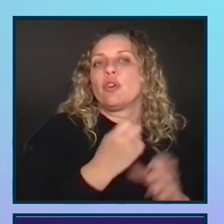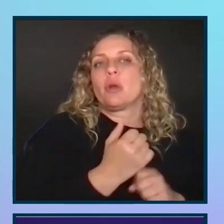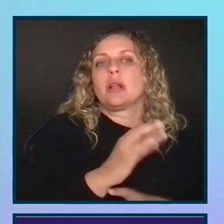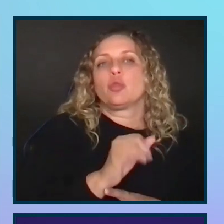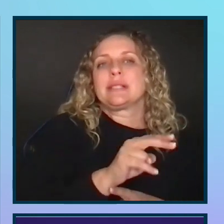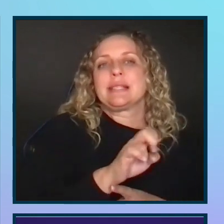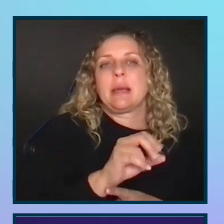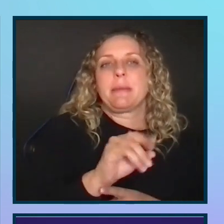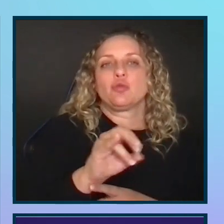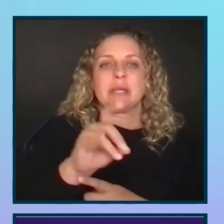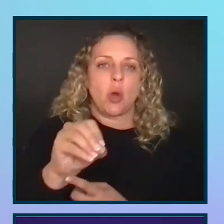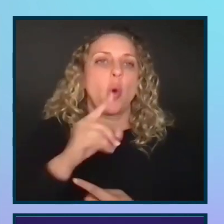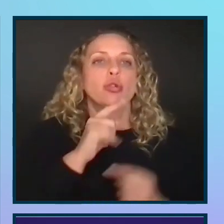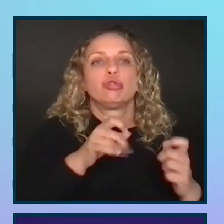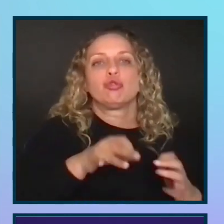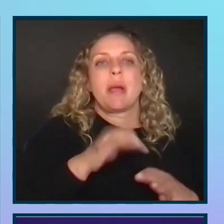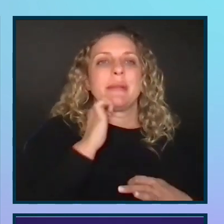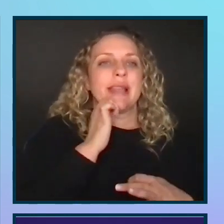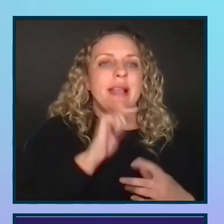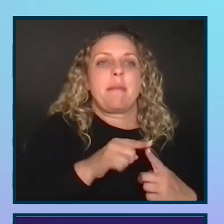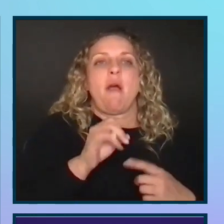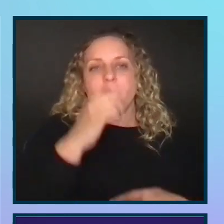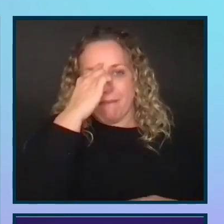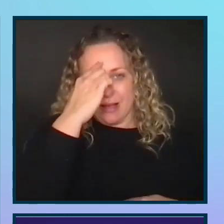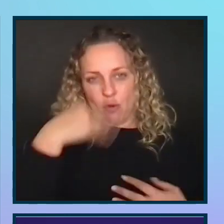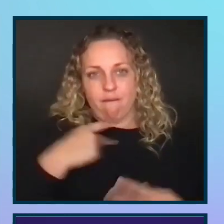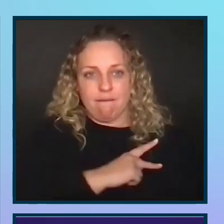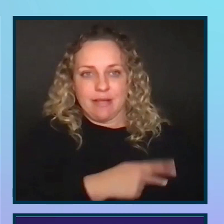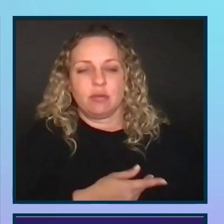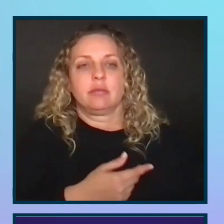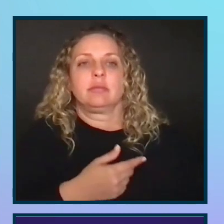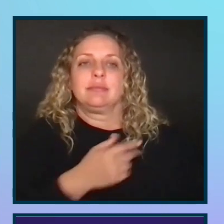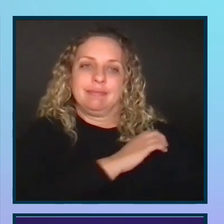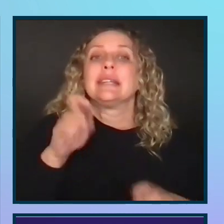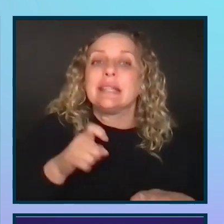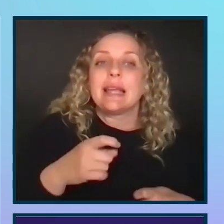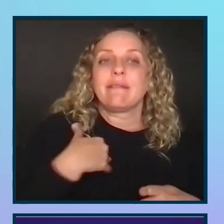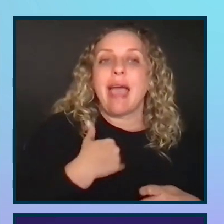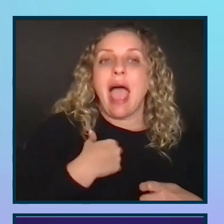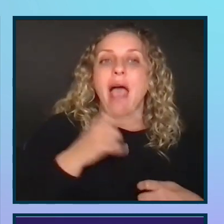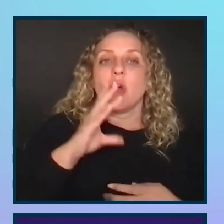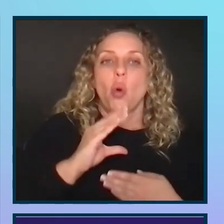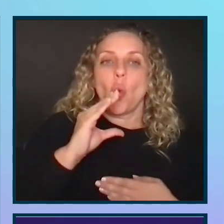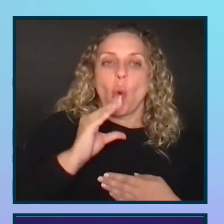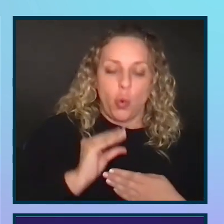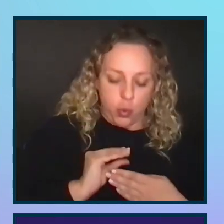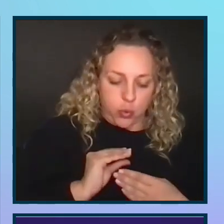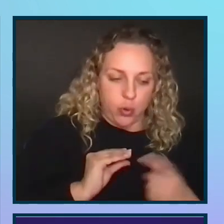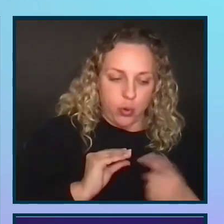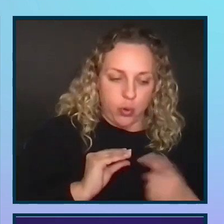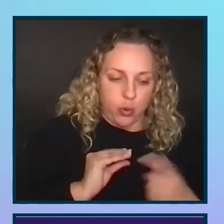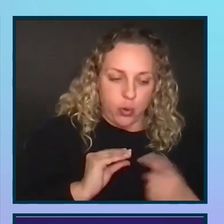Christine Miserandino, used to describe the daily amount of mental or physical energy a person has and the toll of this energy. Now, spoon theory